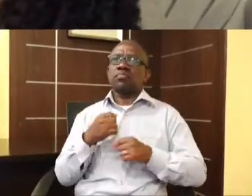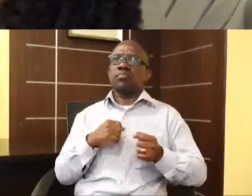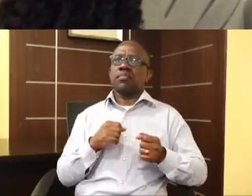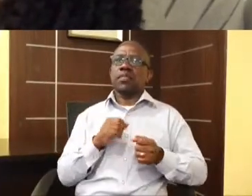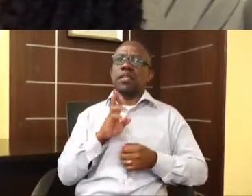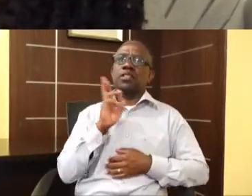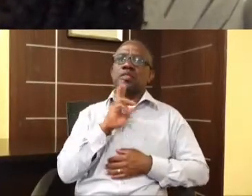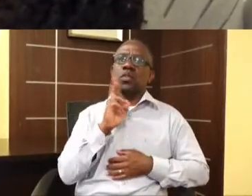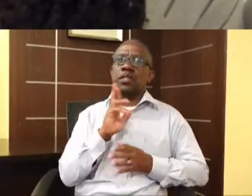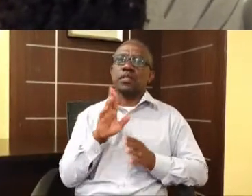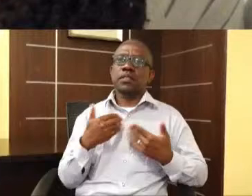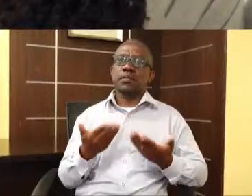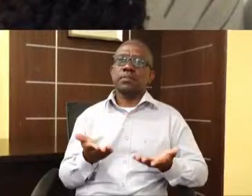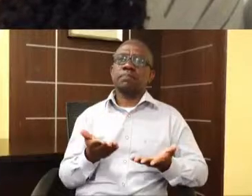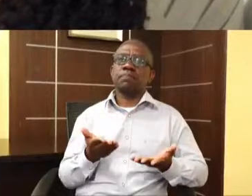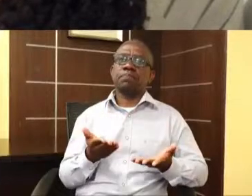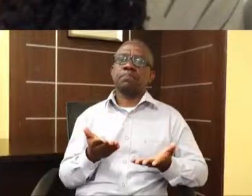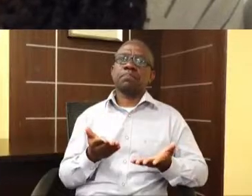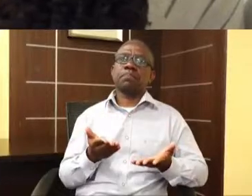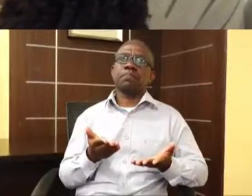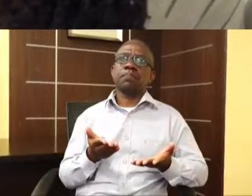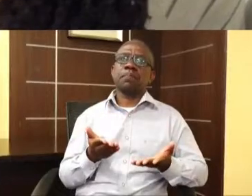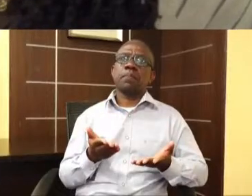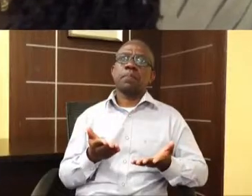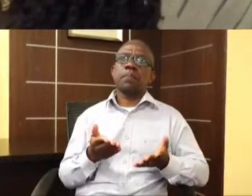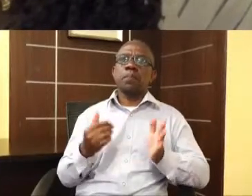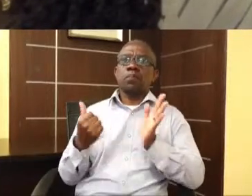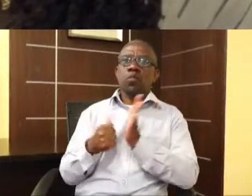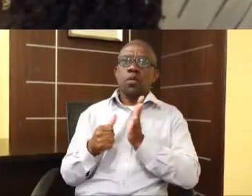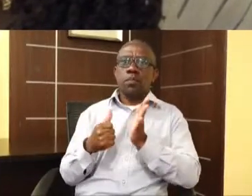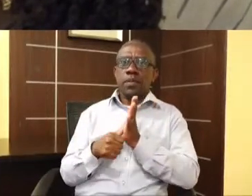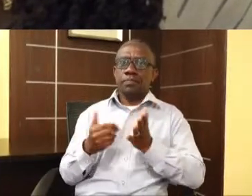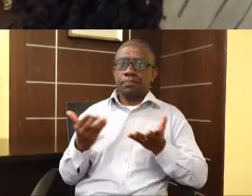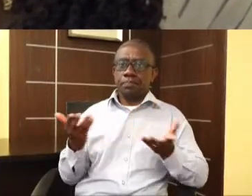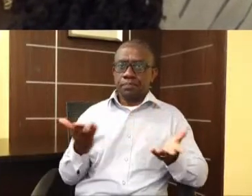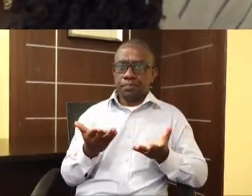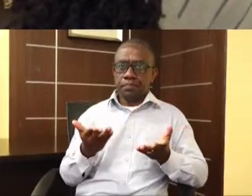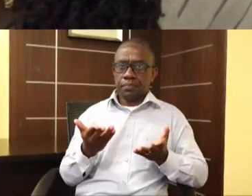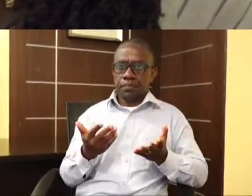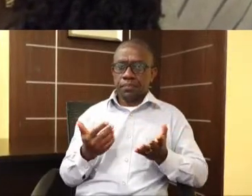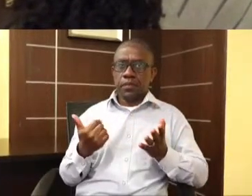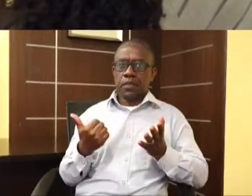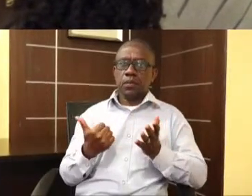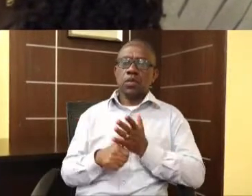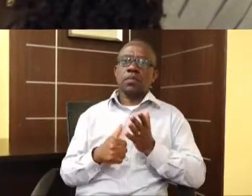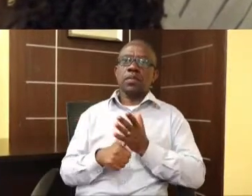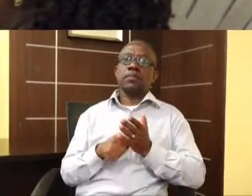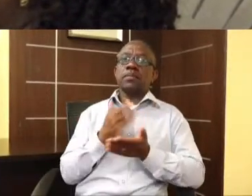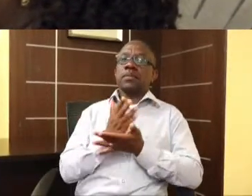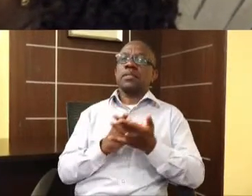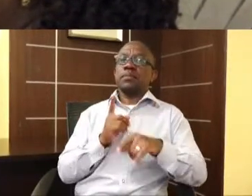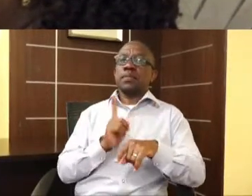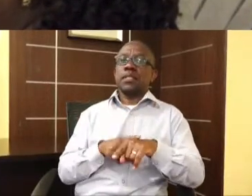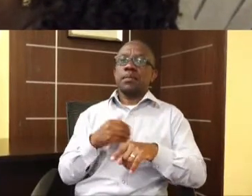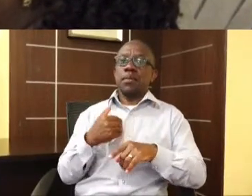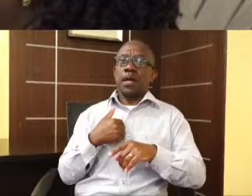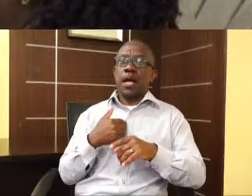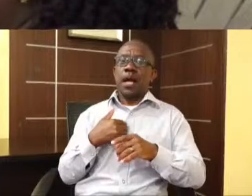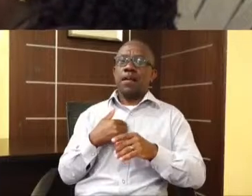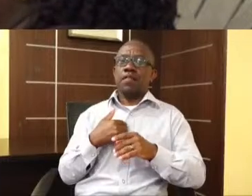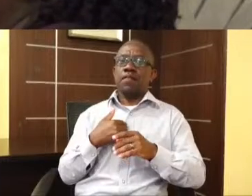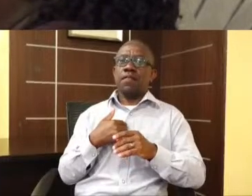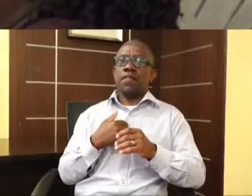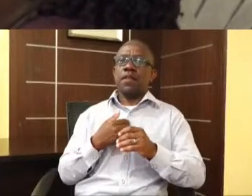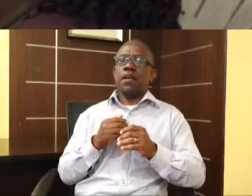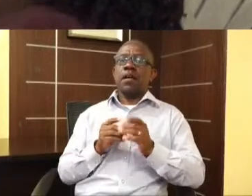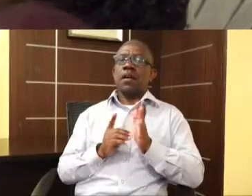of? the risk of the problem now is sometimes it leads to anti-development